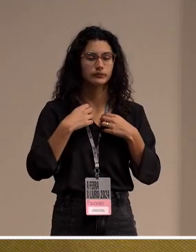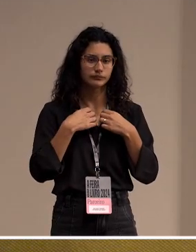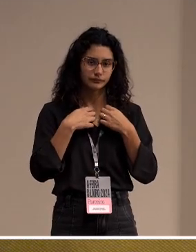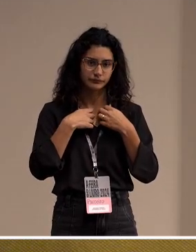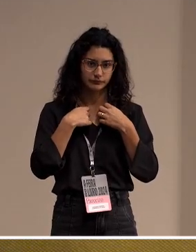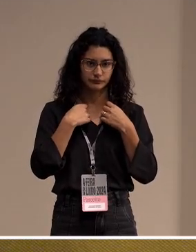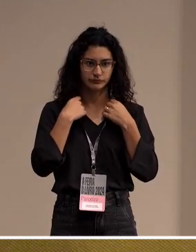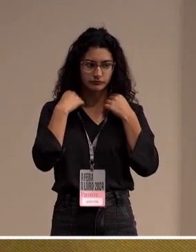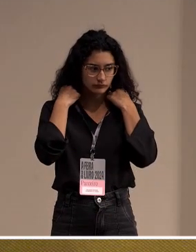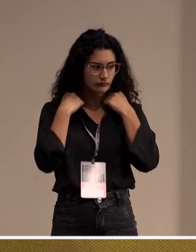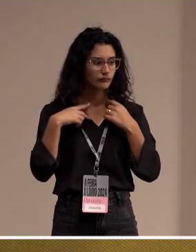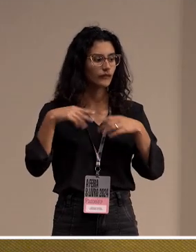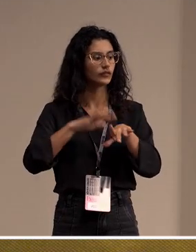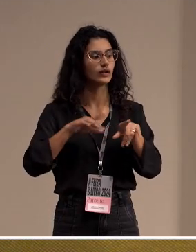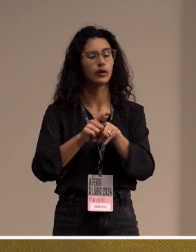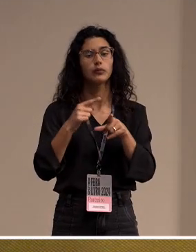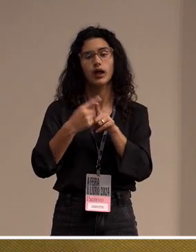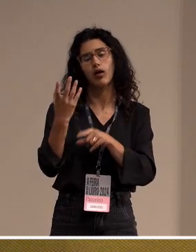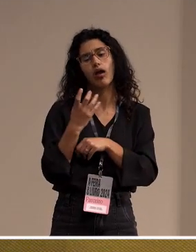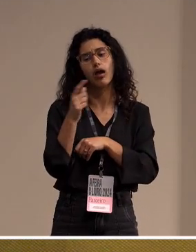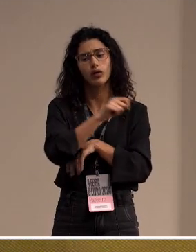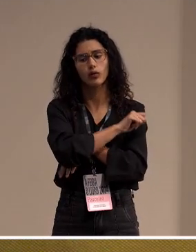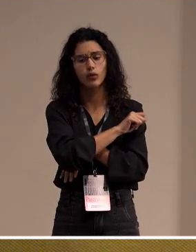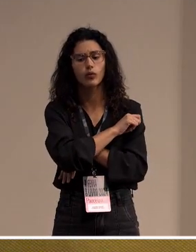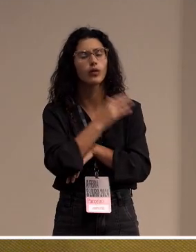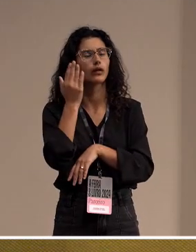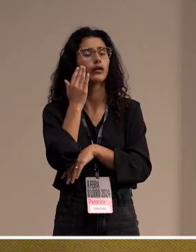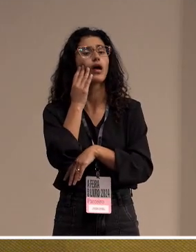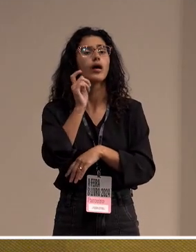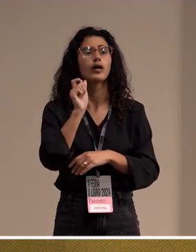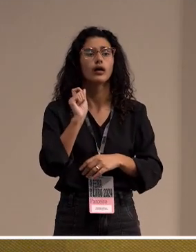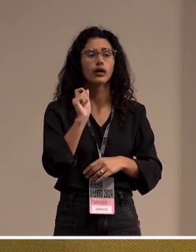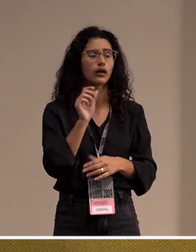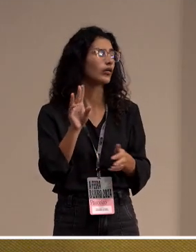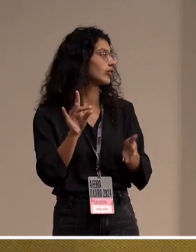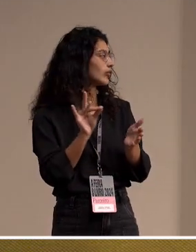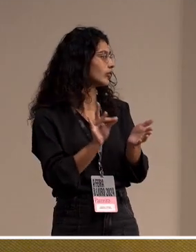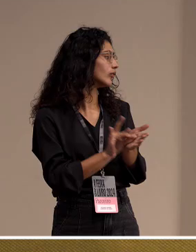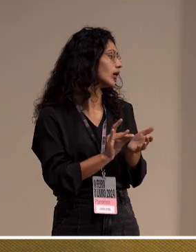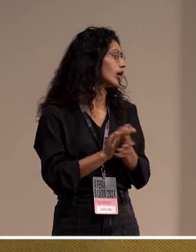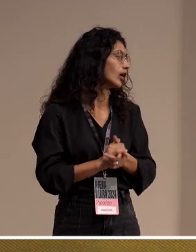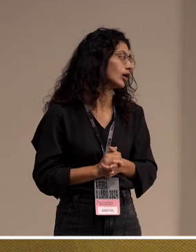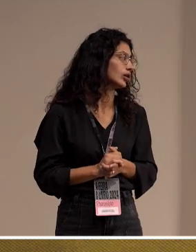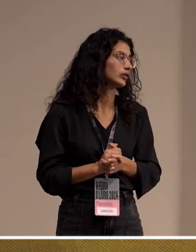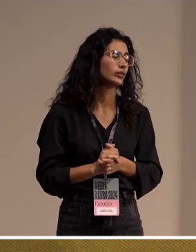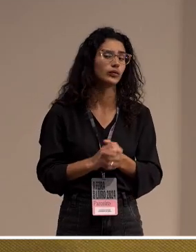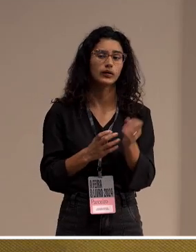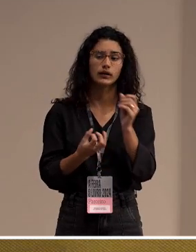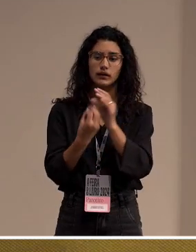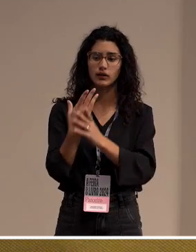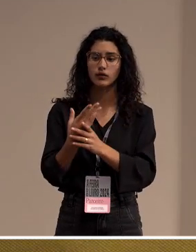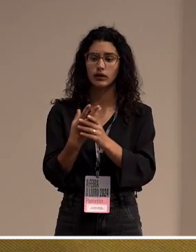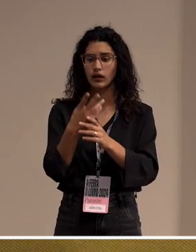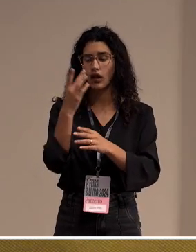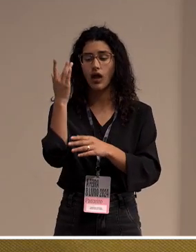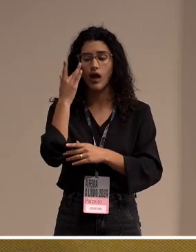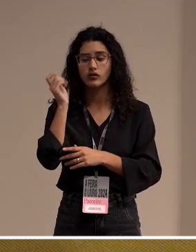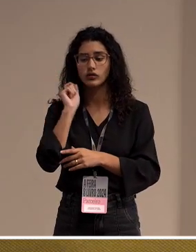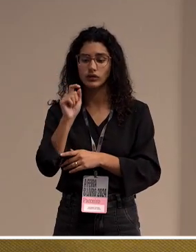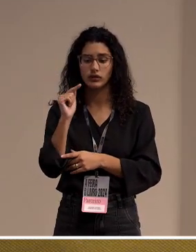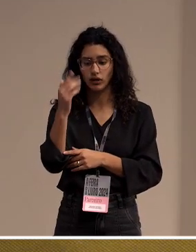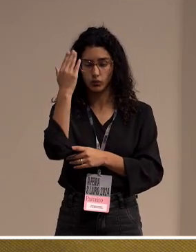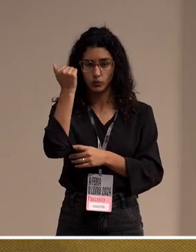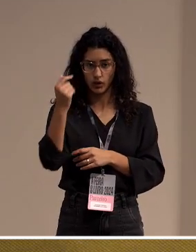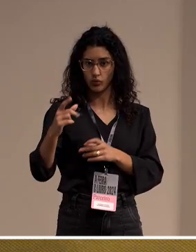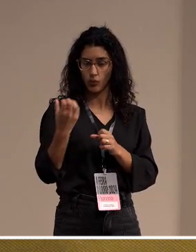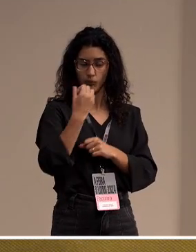because I want them to know that even for writers whom they see as overwhelming successes, there's this underside of it. Because I'm very prolific. I write a